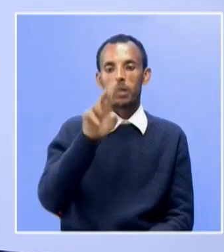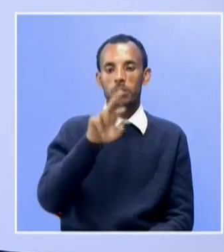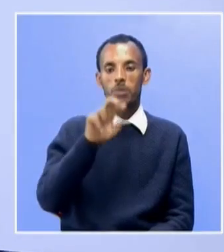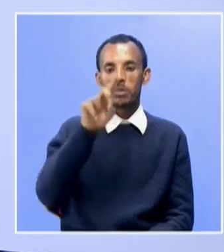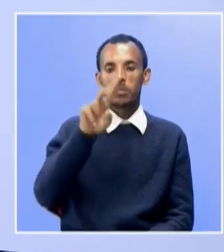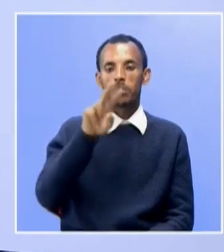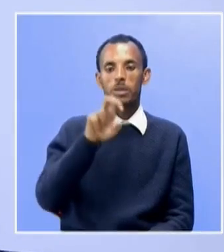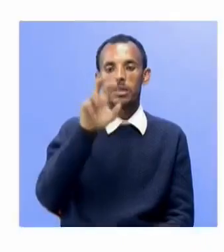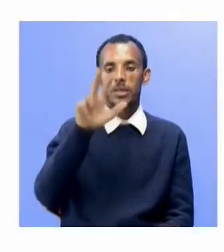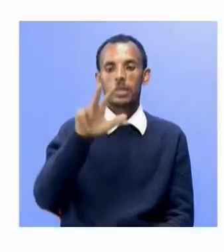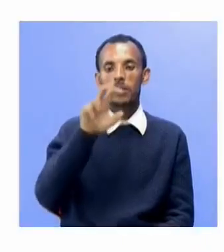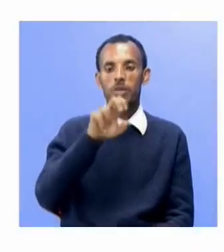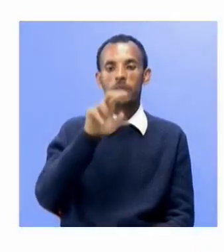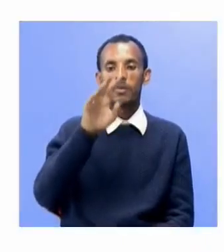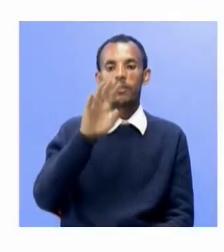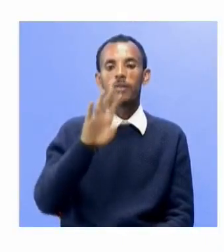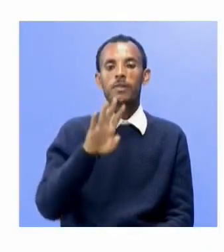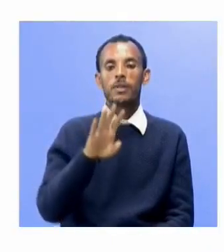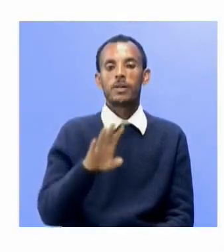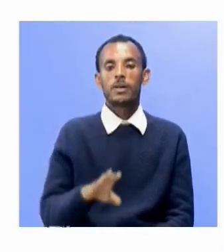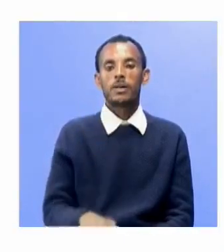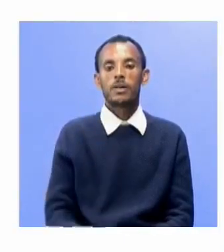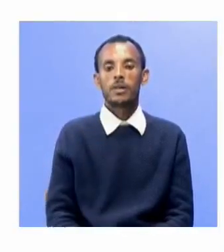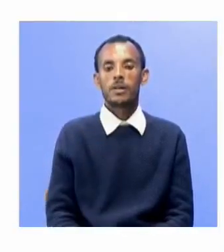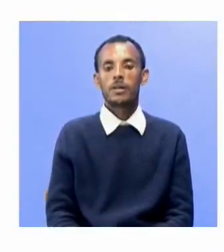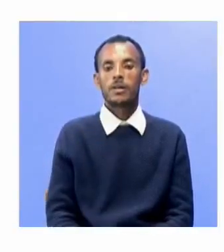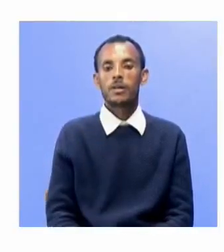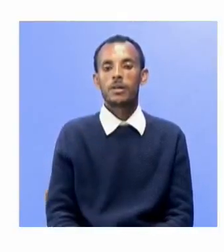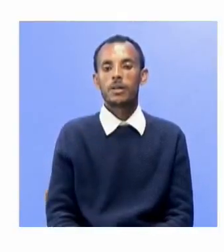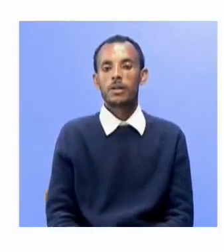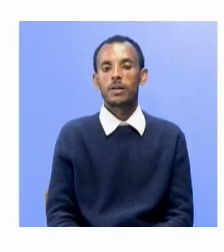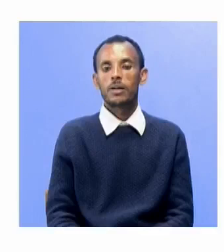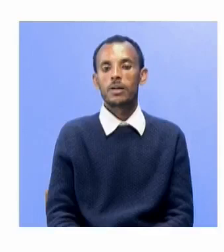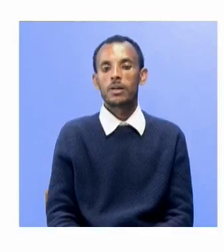24, 25, 26, 27 is around here.